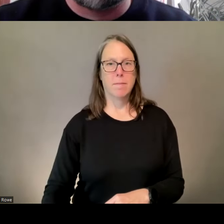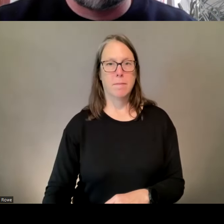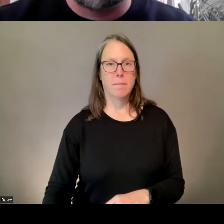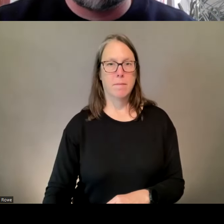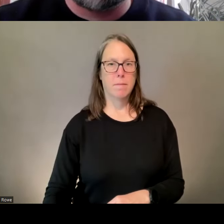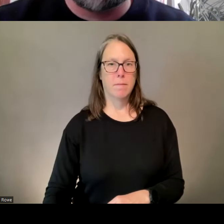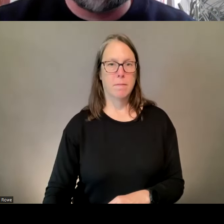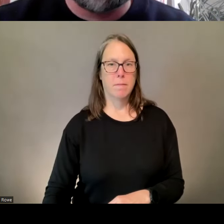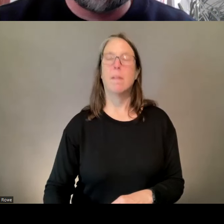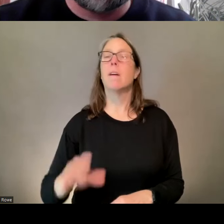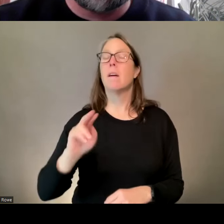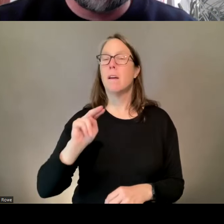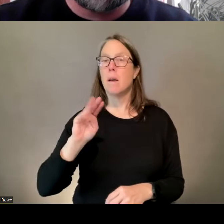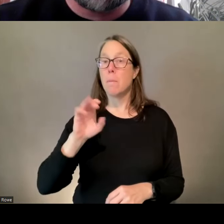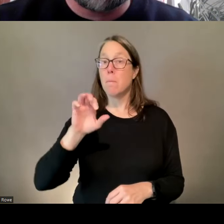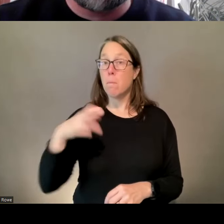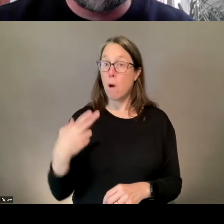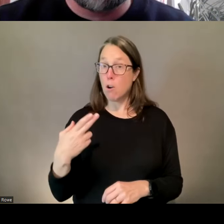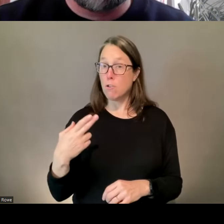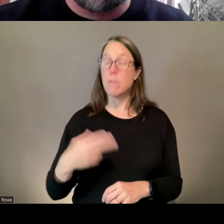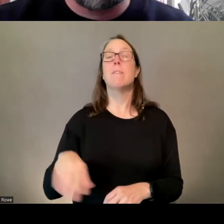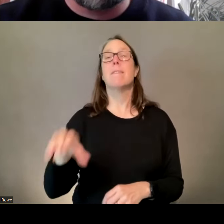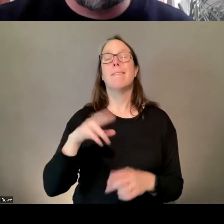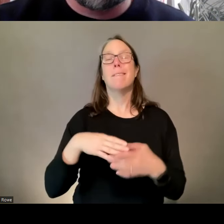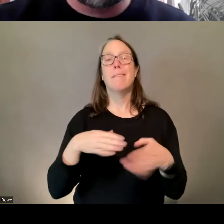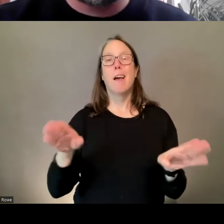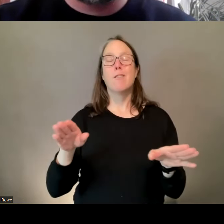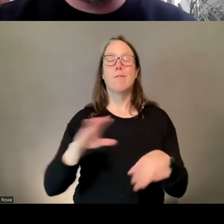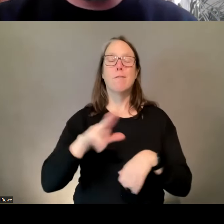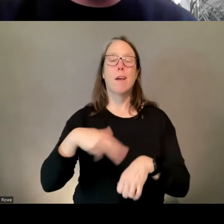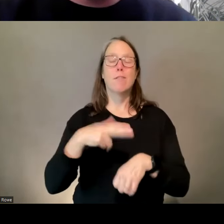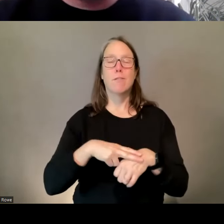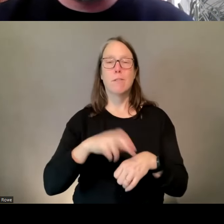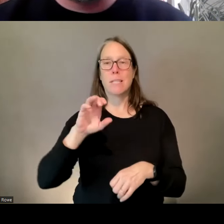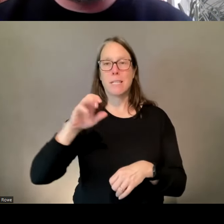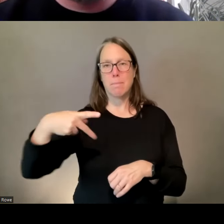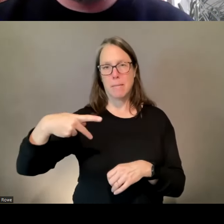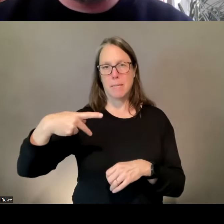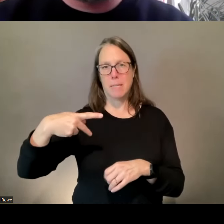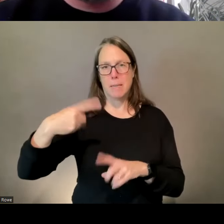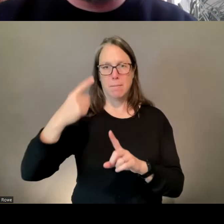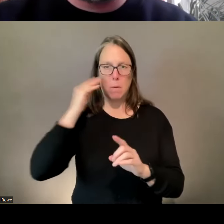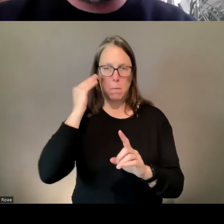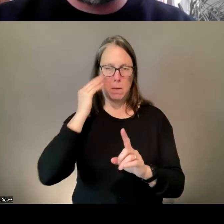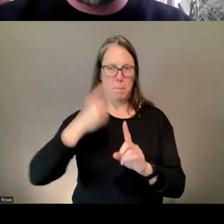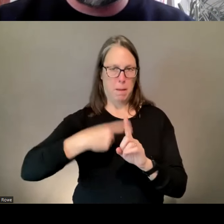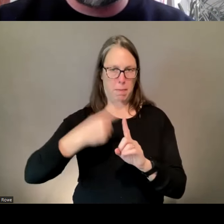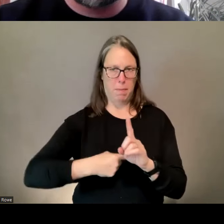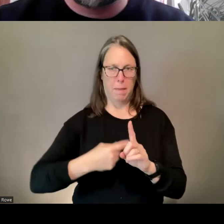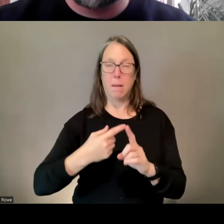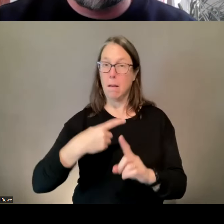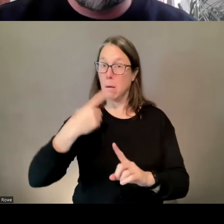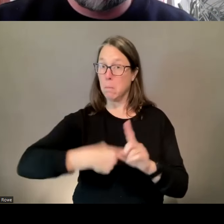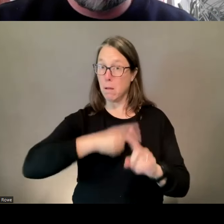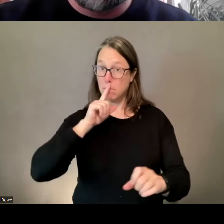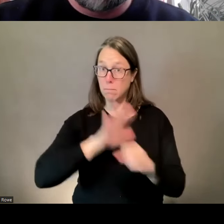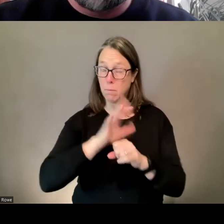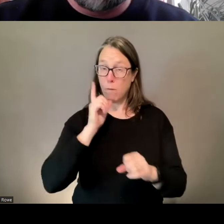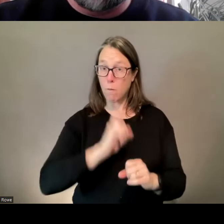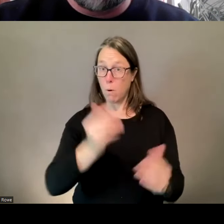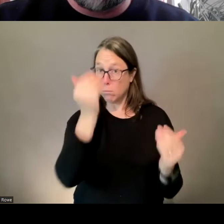Month. It is a month dedicated to raising awareness for millions of people who are